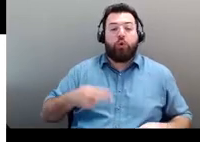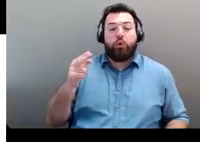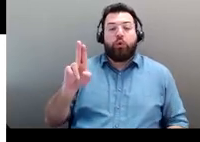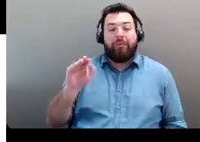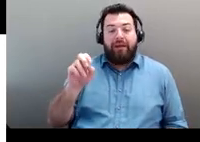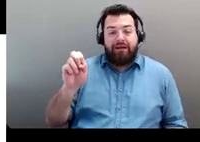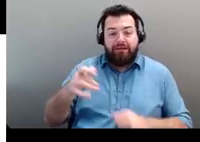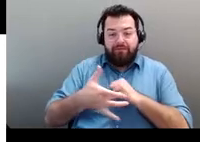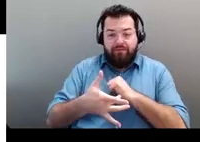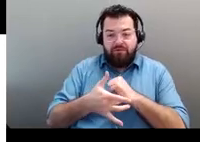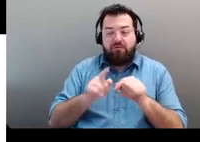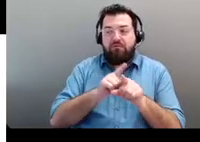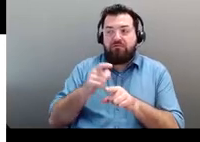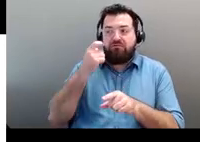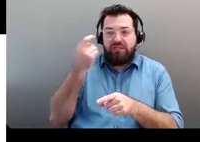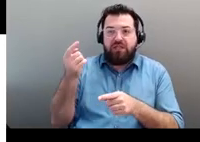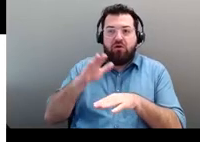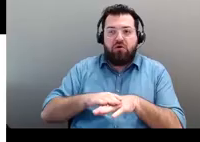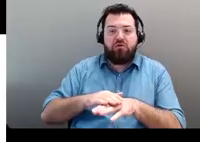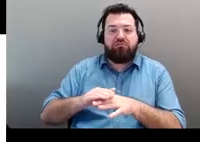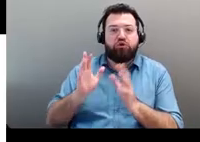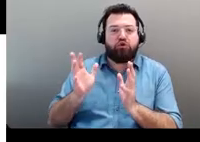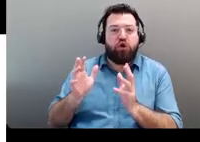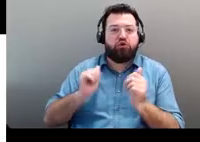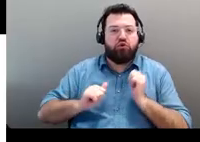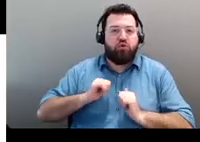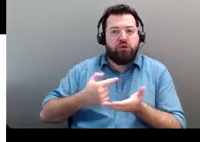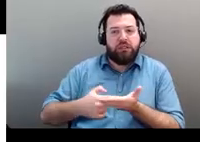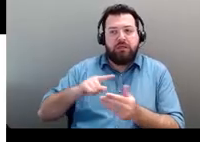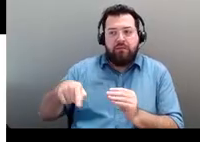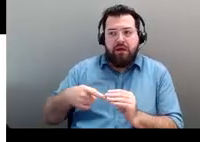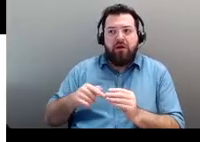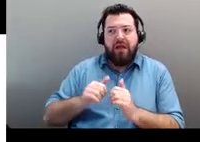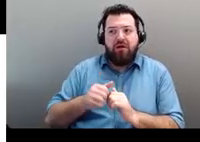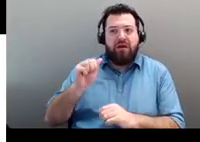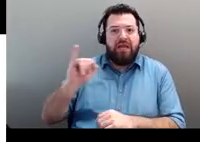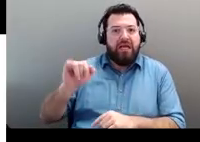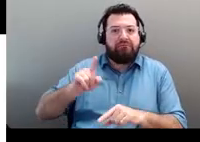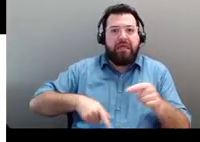appeared on Real Time with Bill Maher to talk about AI uncontrollability.